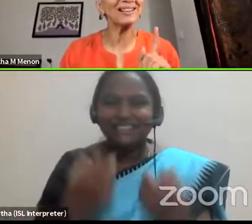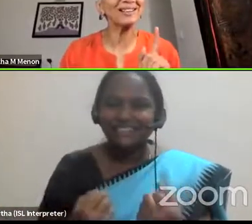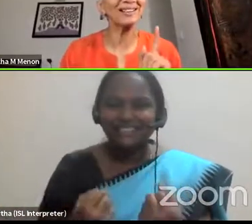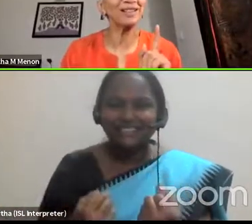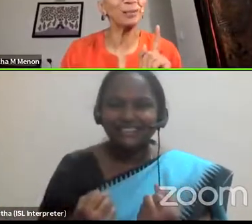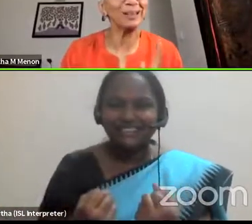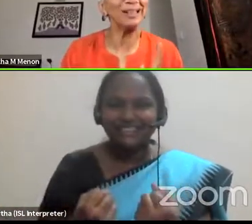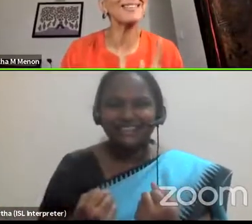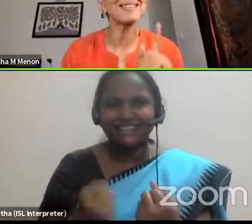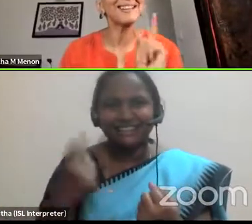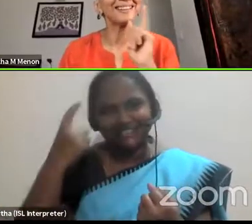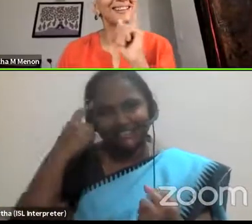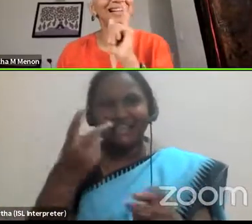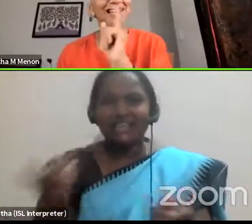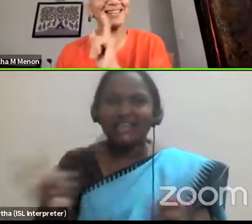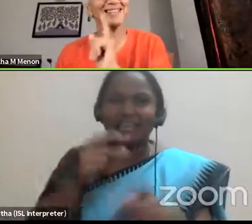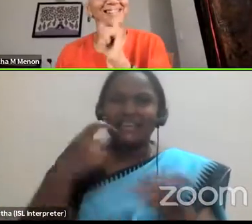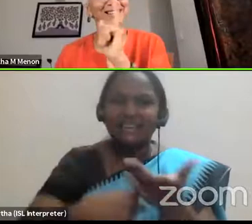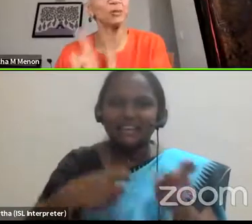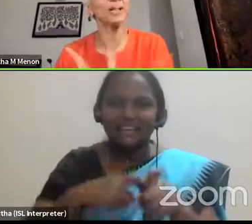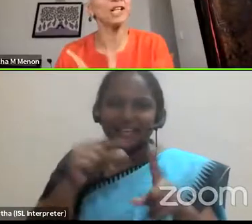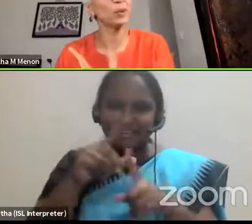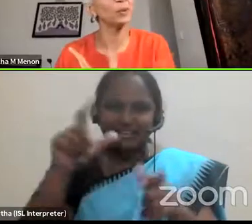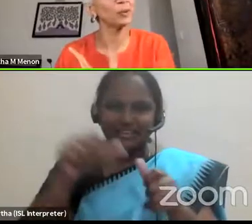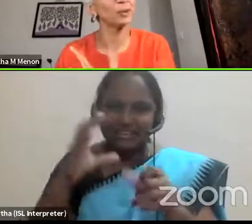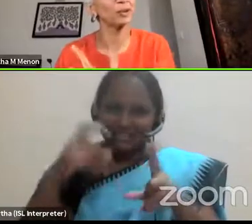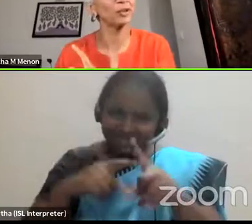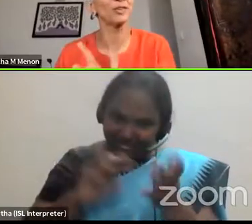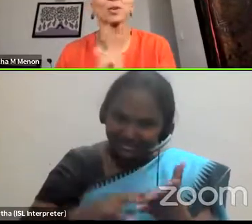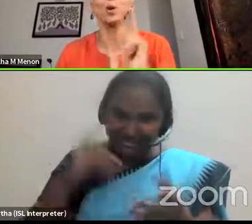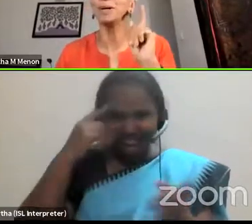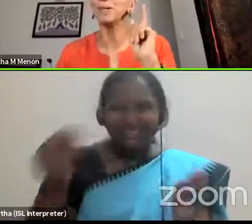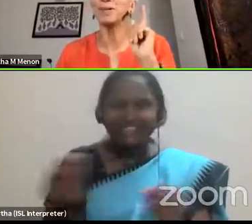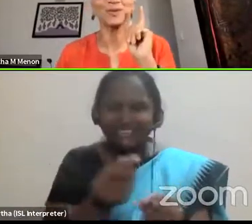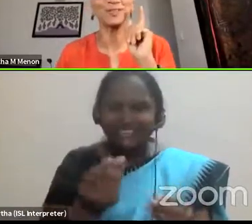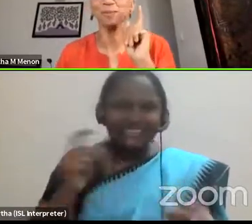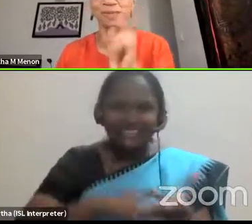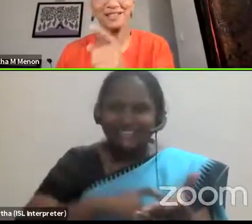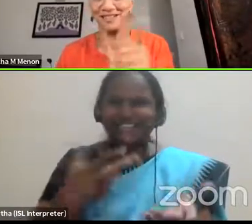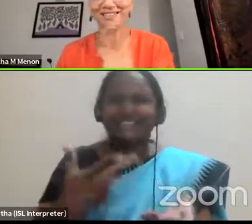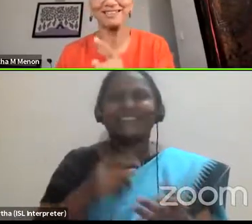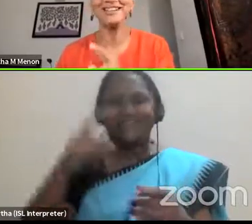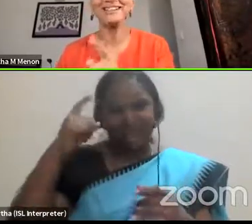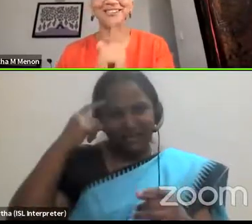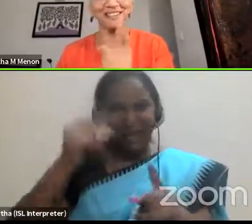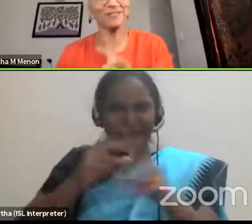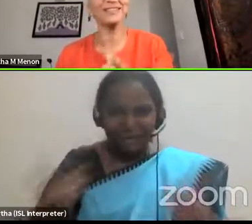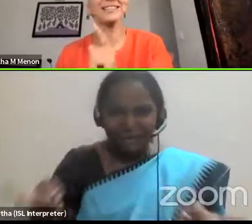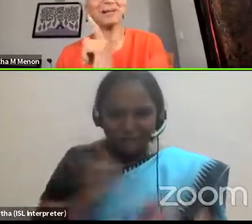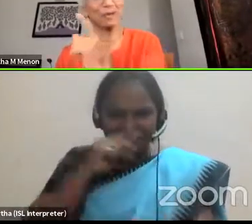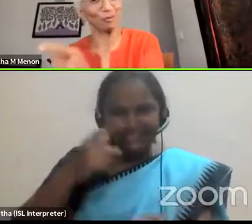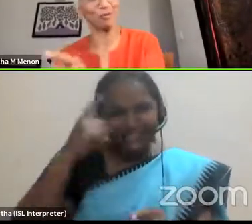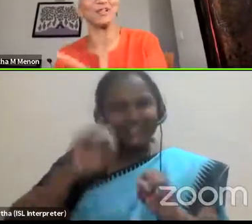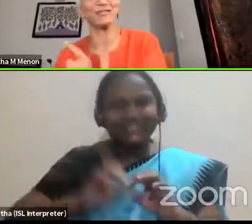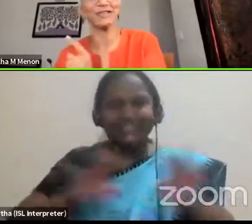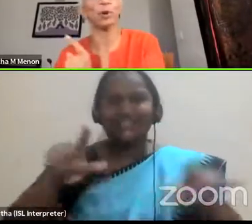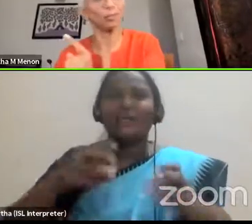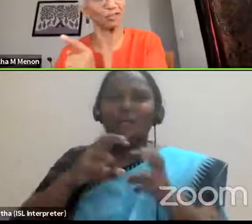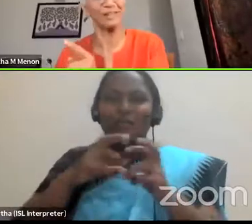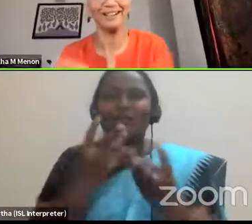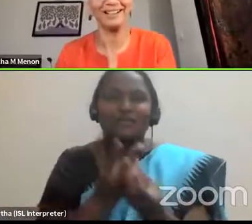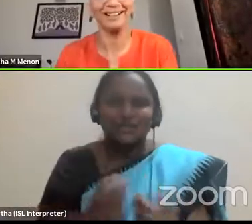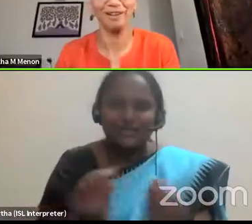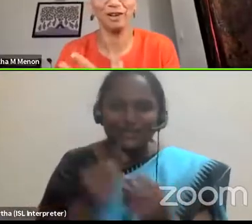to replace, as I said, the human ingenuity bit of it. You won't be able to replace our creativity, our problem